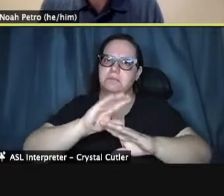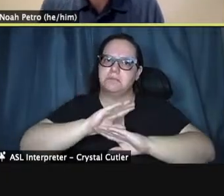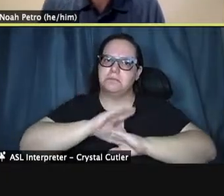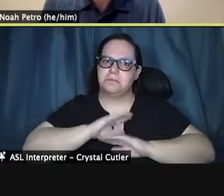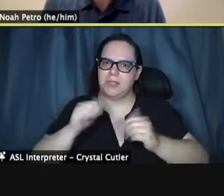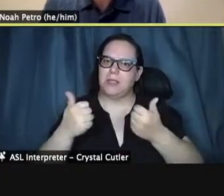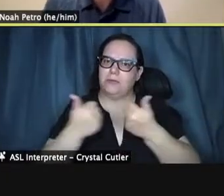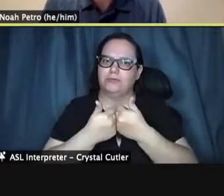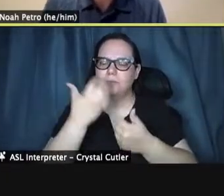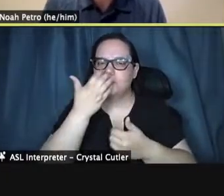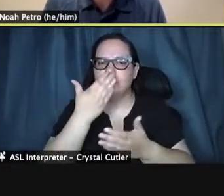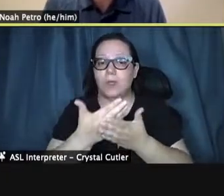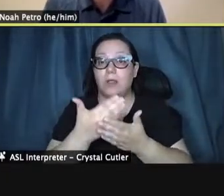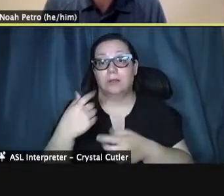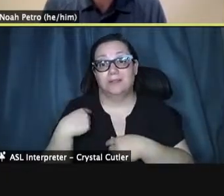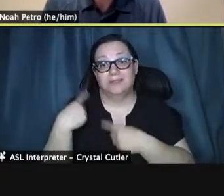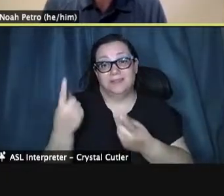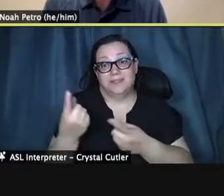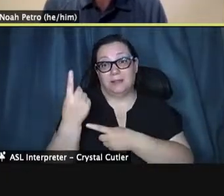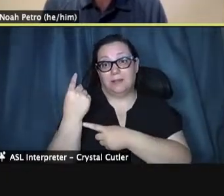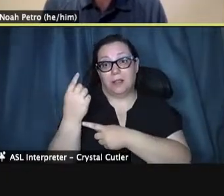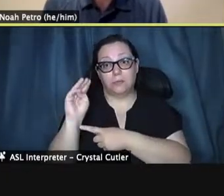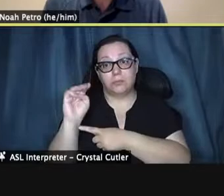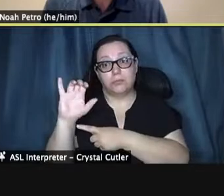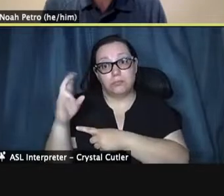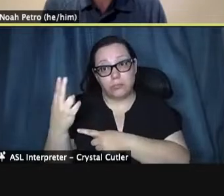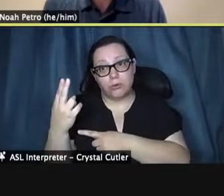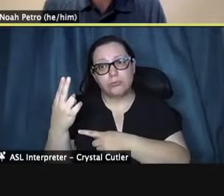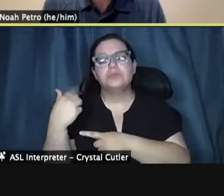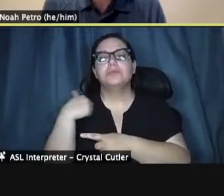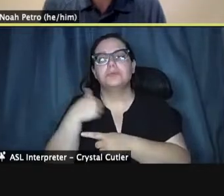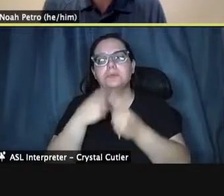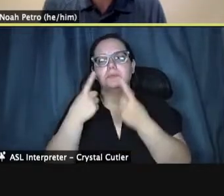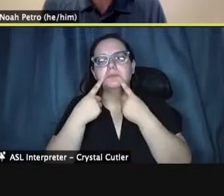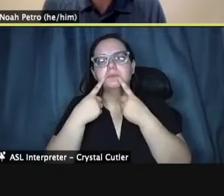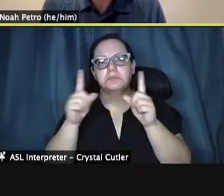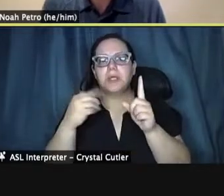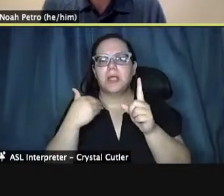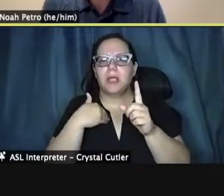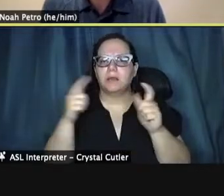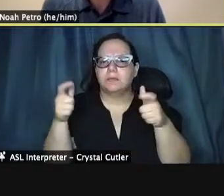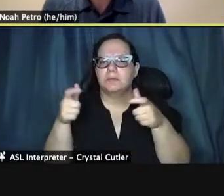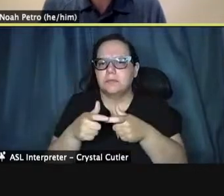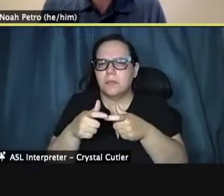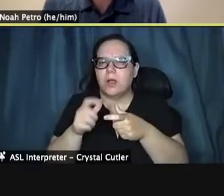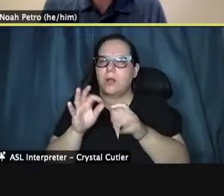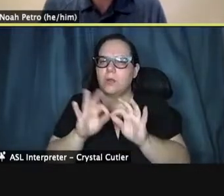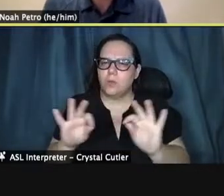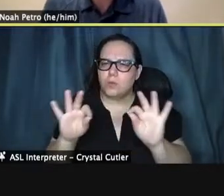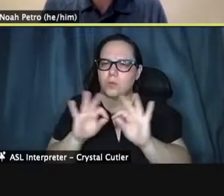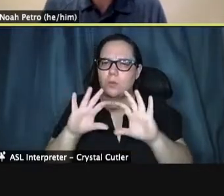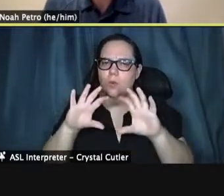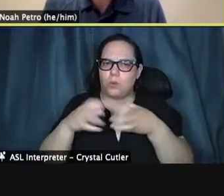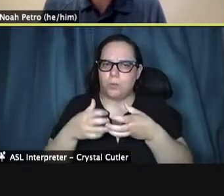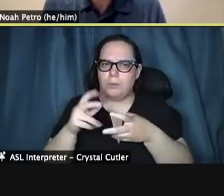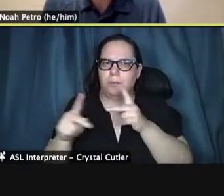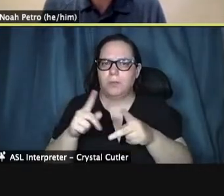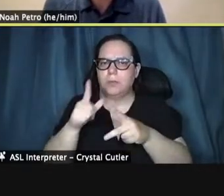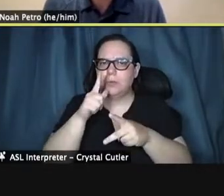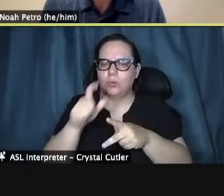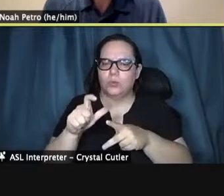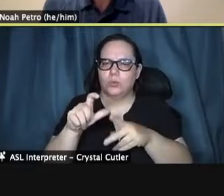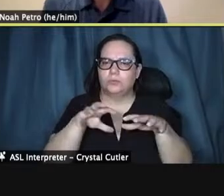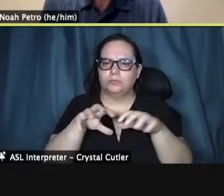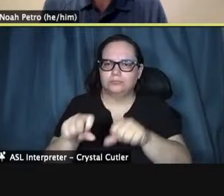March of last year, we have effectively had a small core group of people who have occupied the operations center at